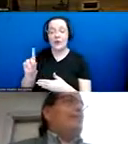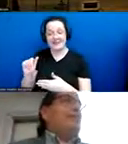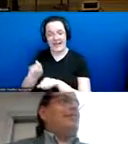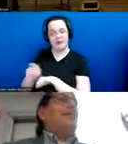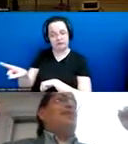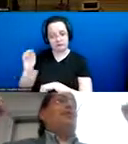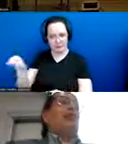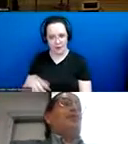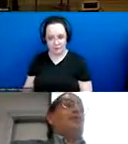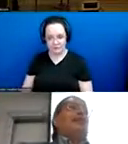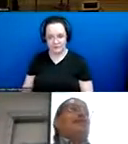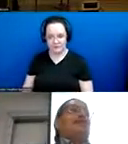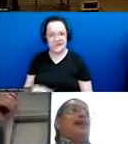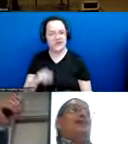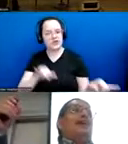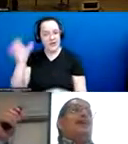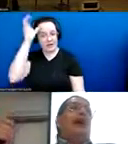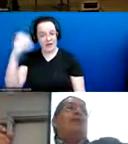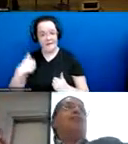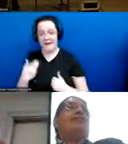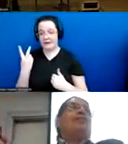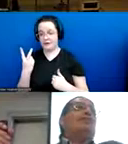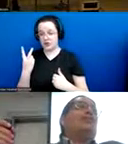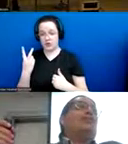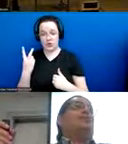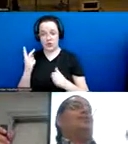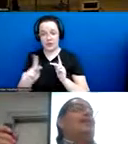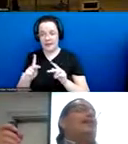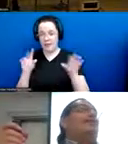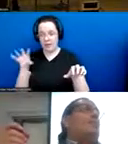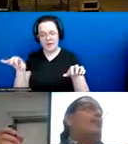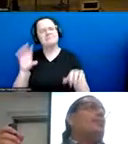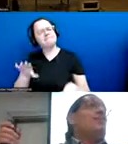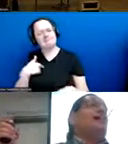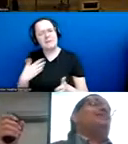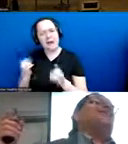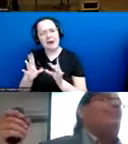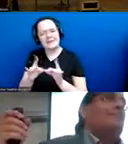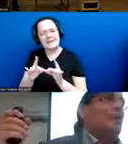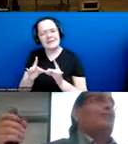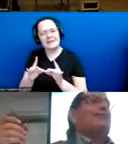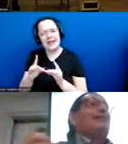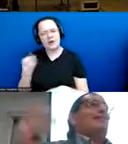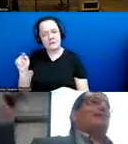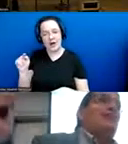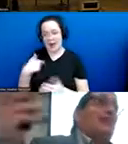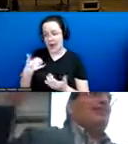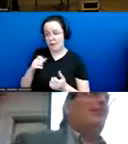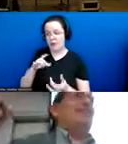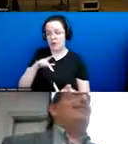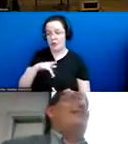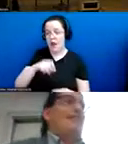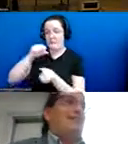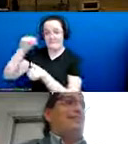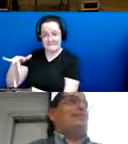similar in which you have 2 parties and they say, I want to have entangled photons so then I can teleport you my Instagram pictures. Some form of a